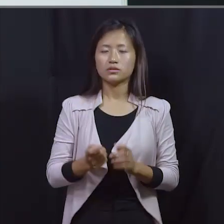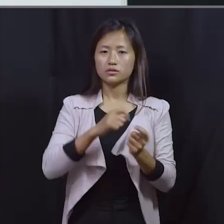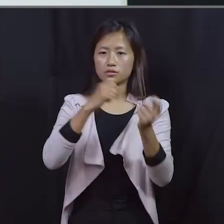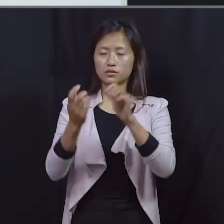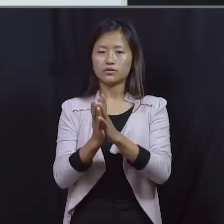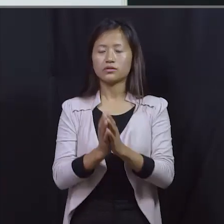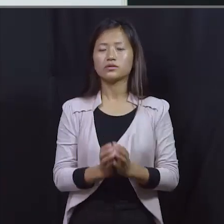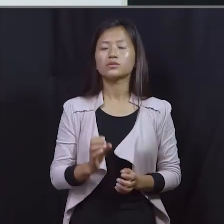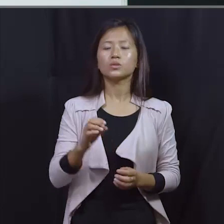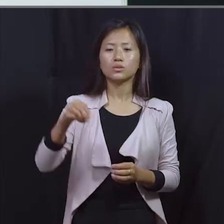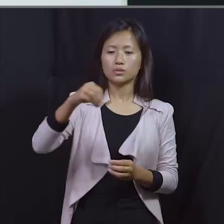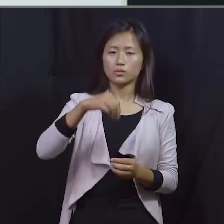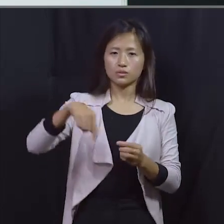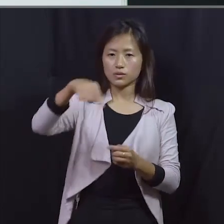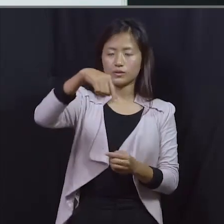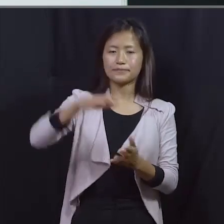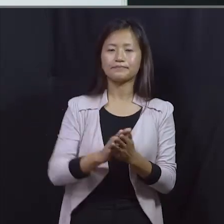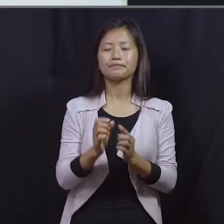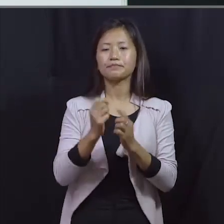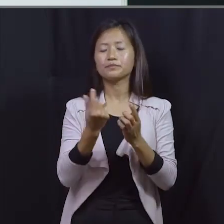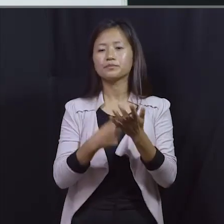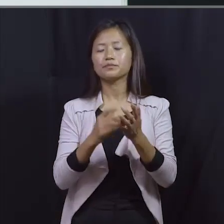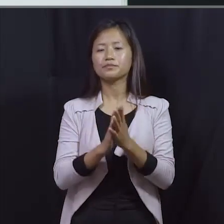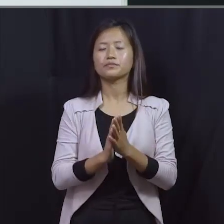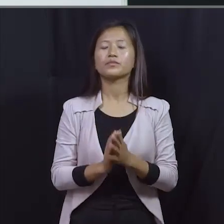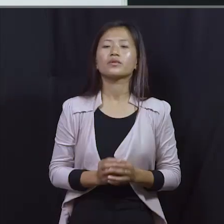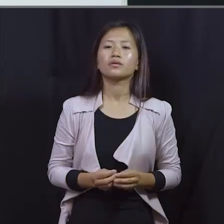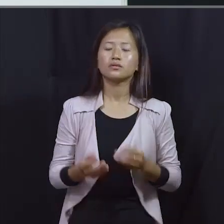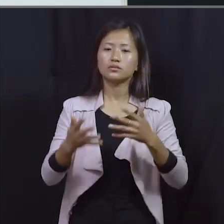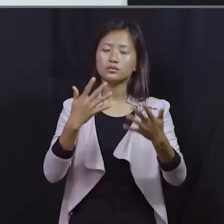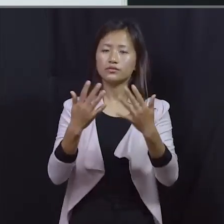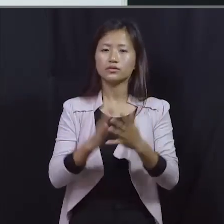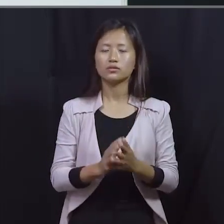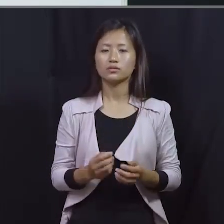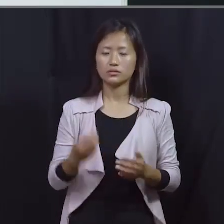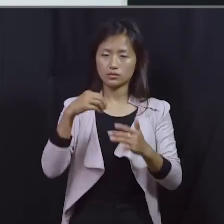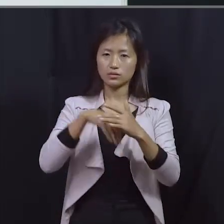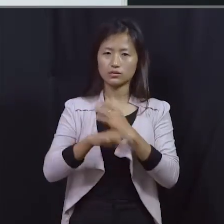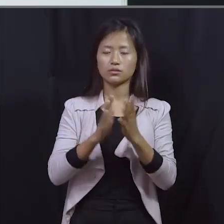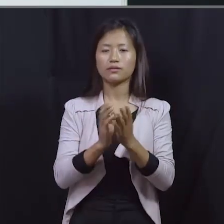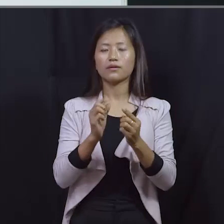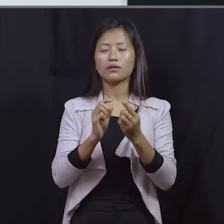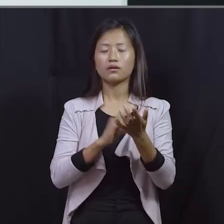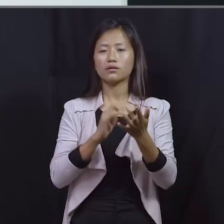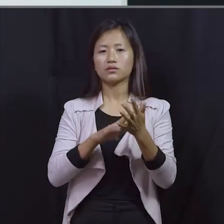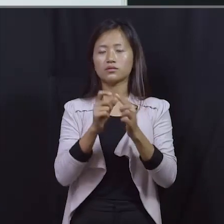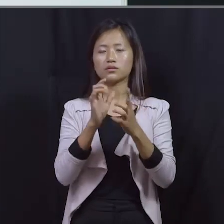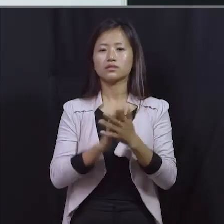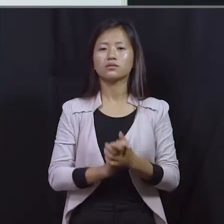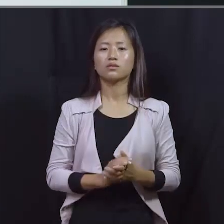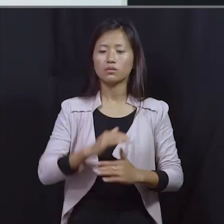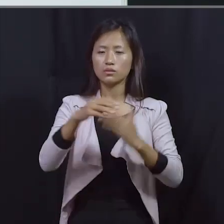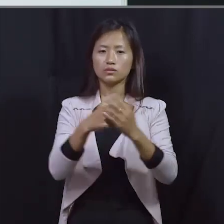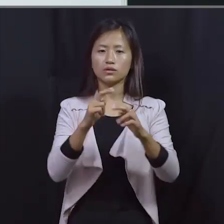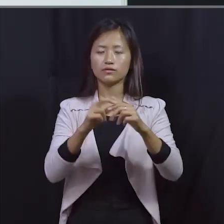for cooking purposes. So it also affected the productivity of the soil, which led to indebtedness. Besides all these